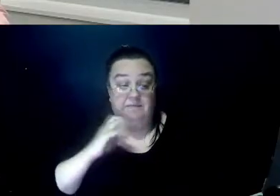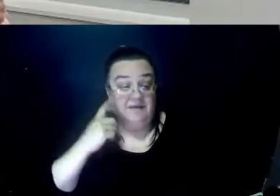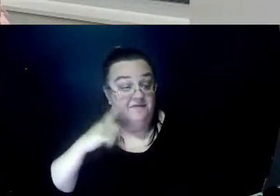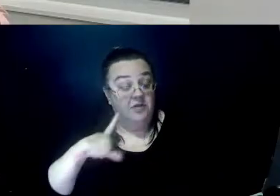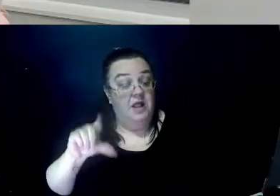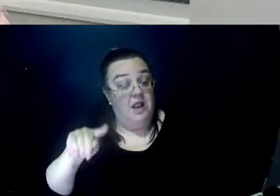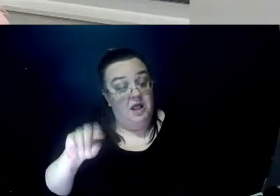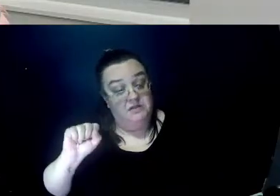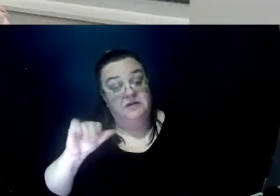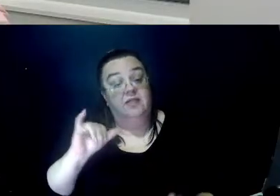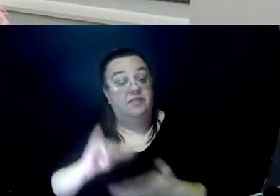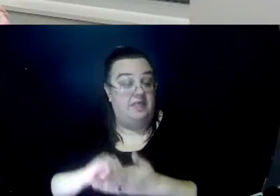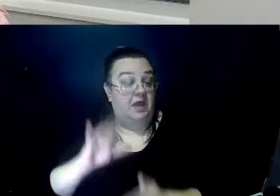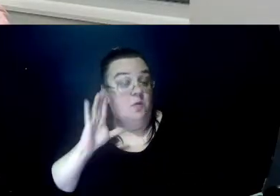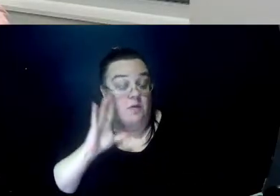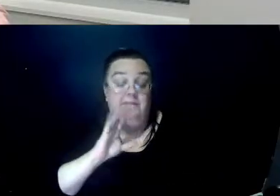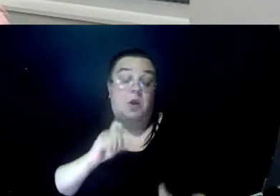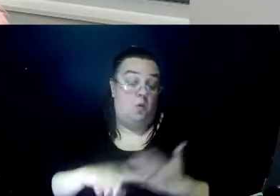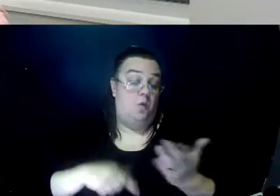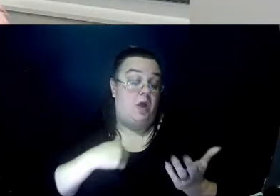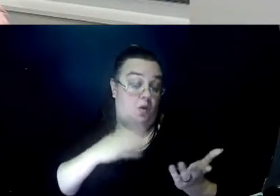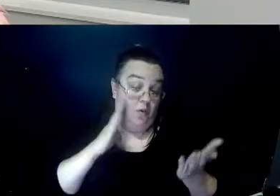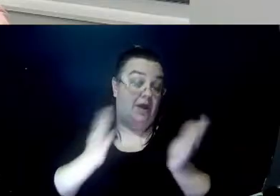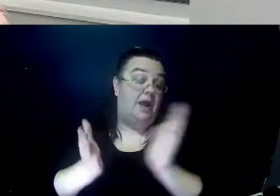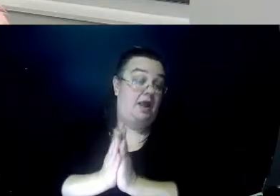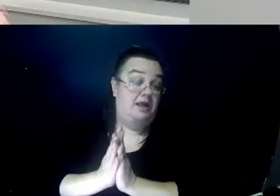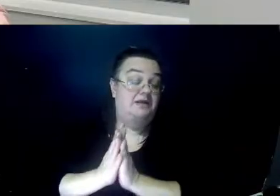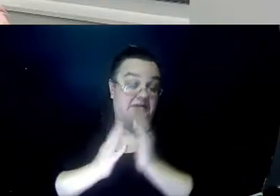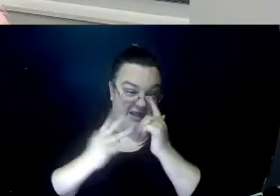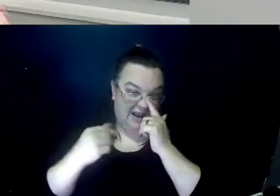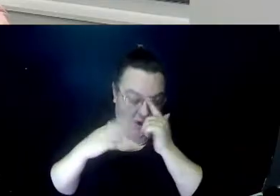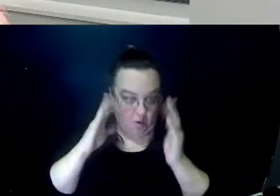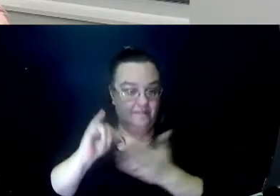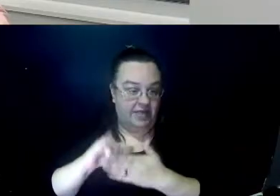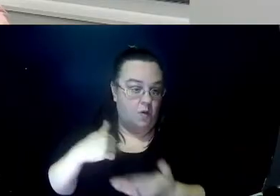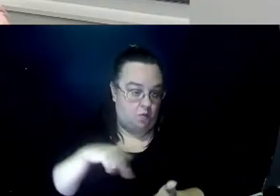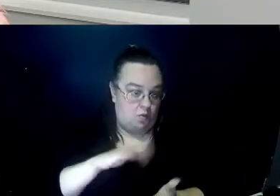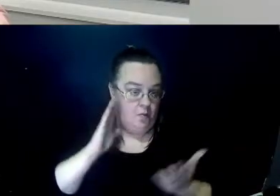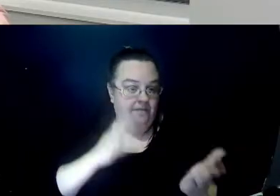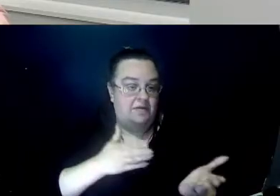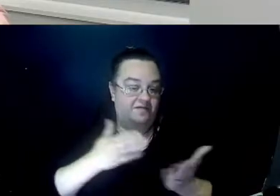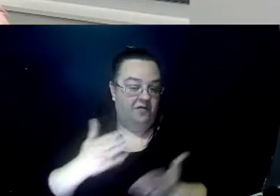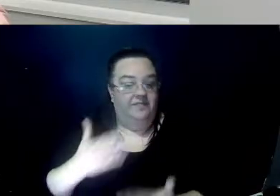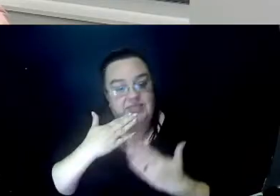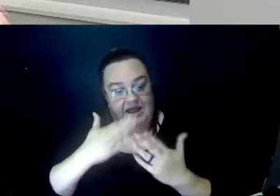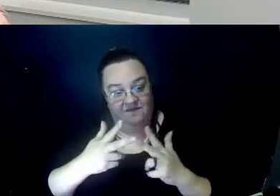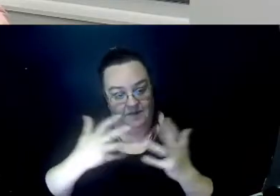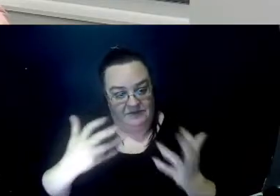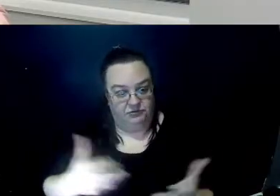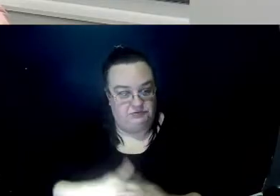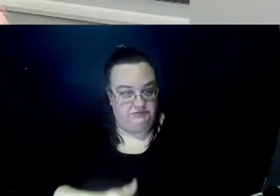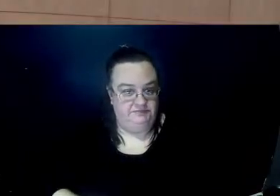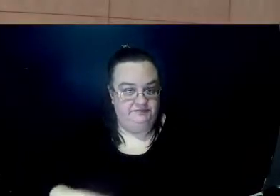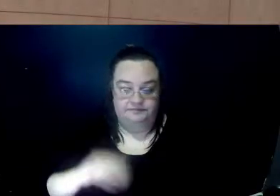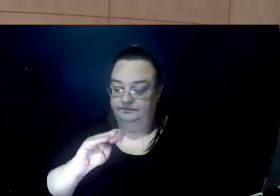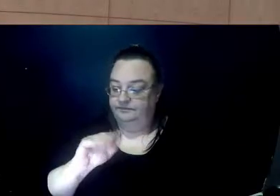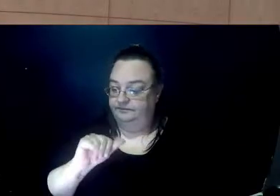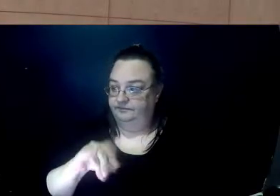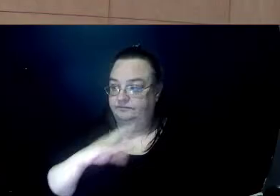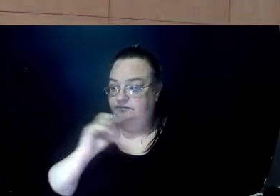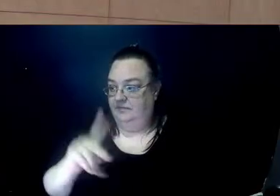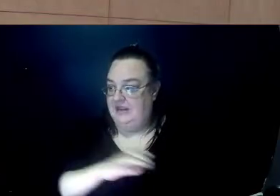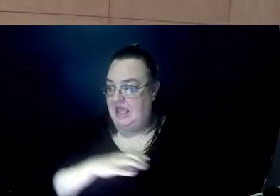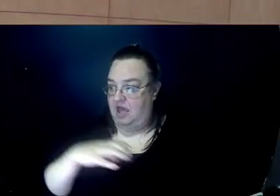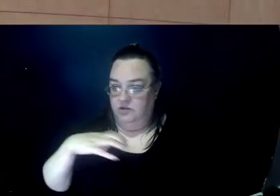lots, that would be what I would ask, and I hope that we would bring forward. Thank you very much. All right, council, we're